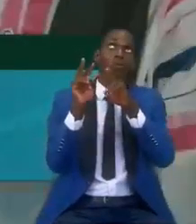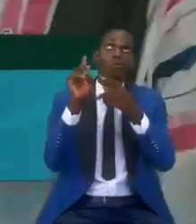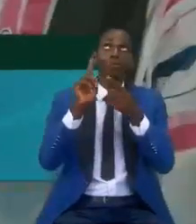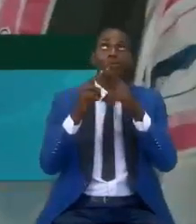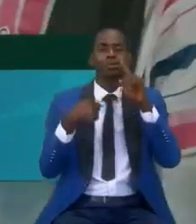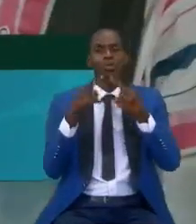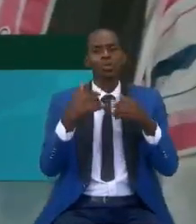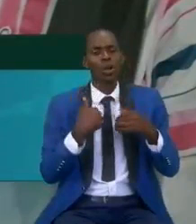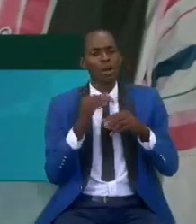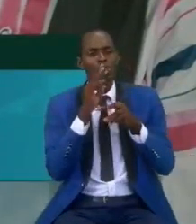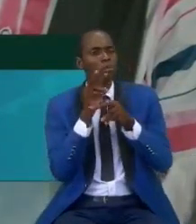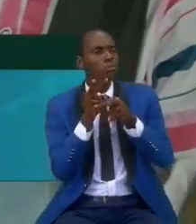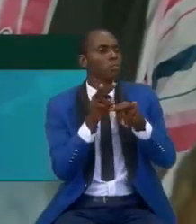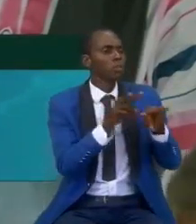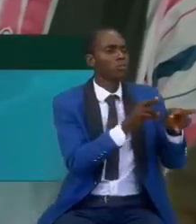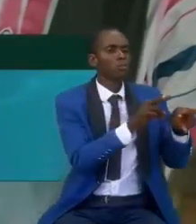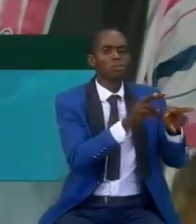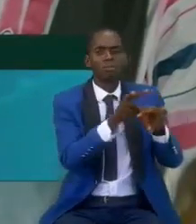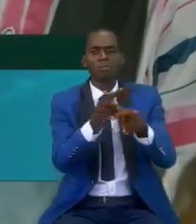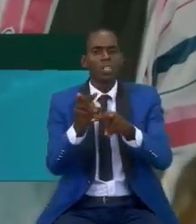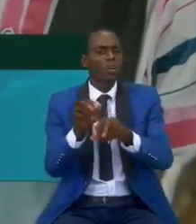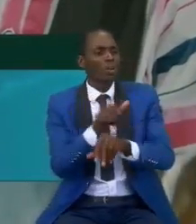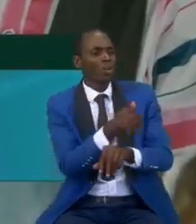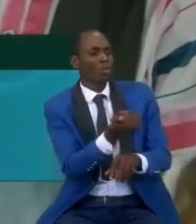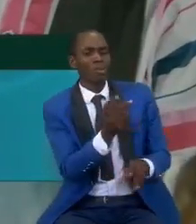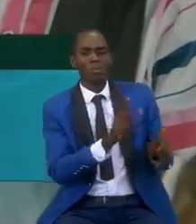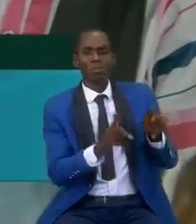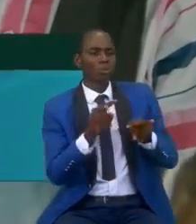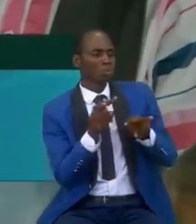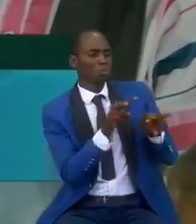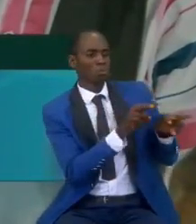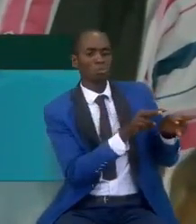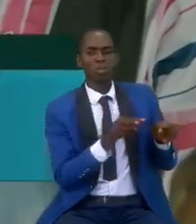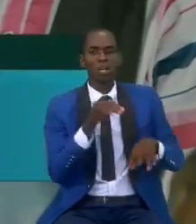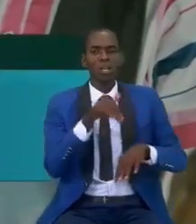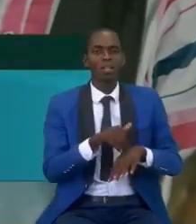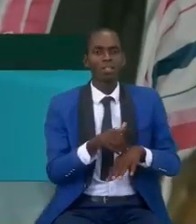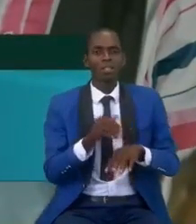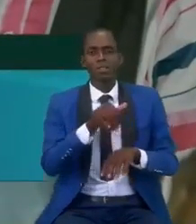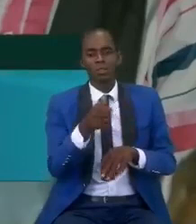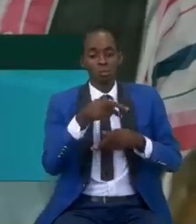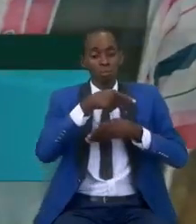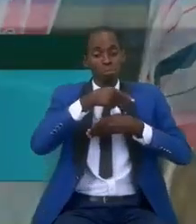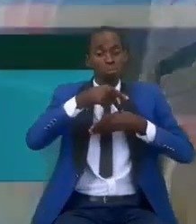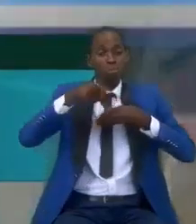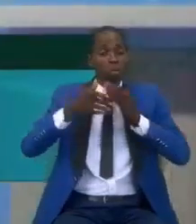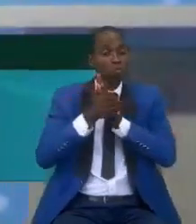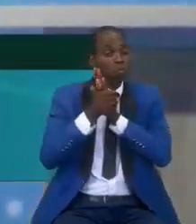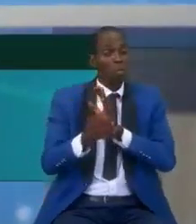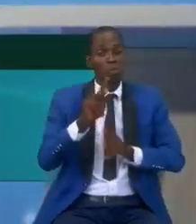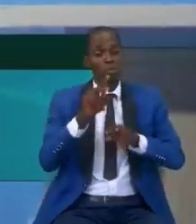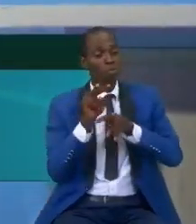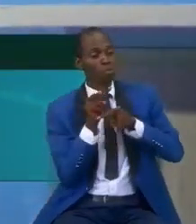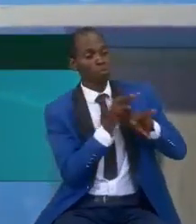and those professionals you have looked at, and those earthly powers you have looked at, they failed